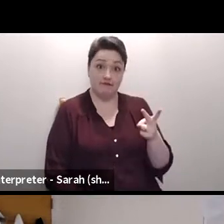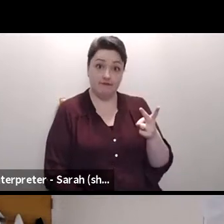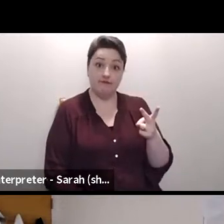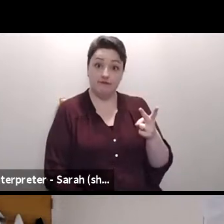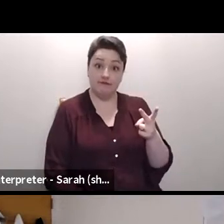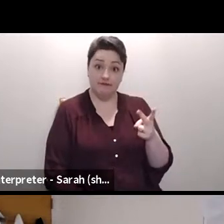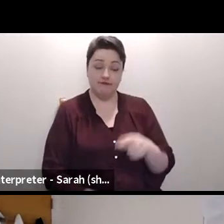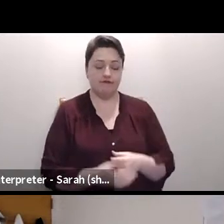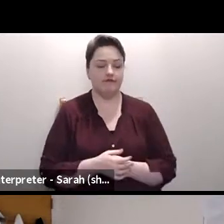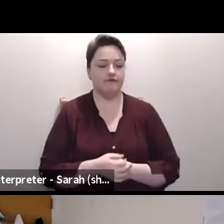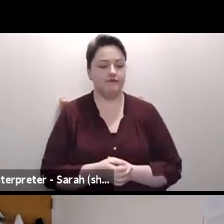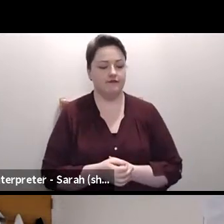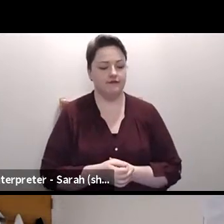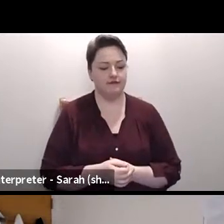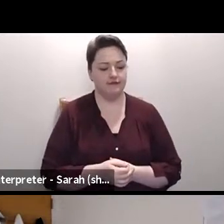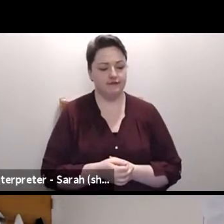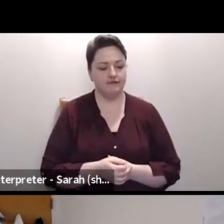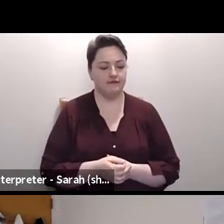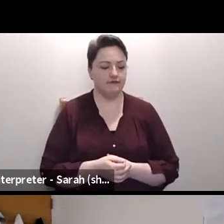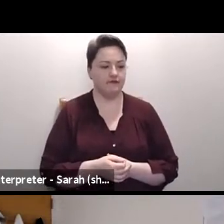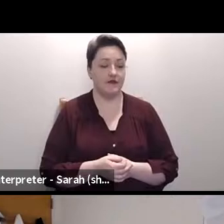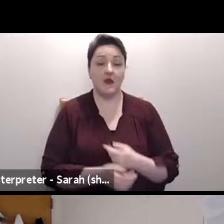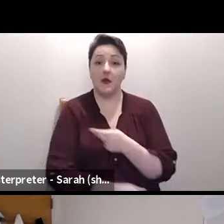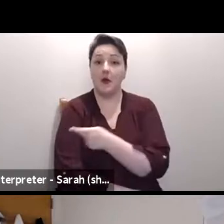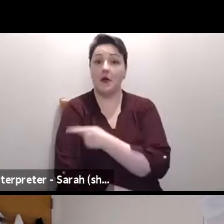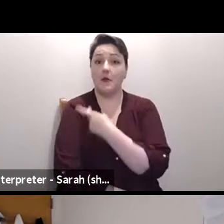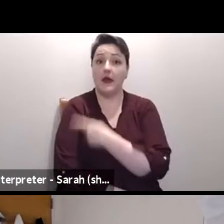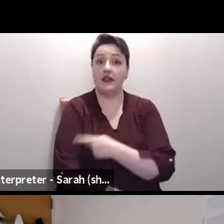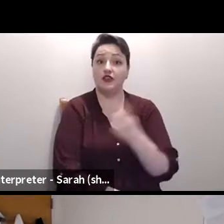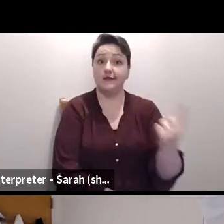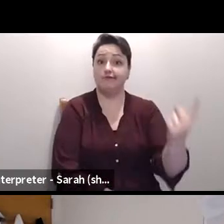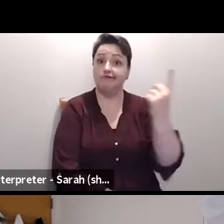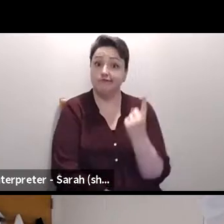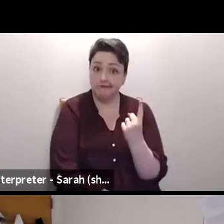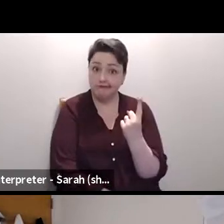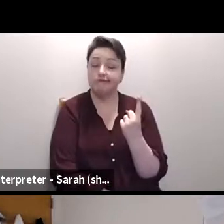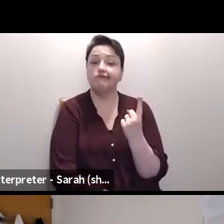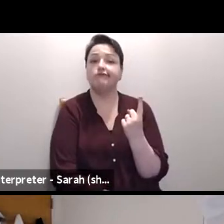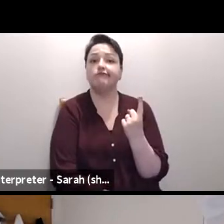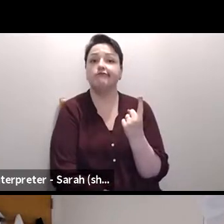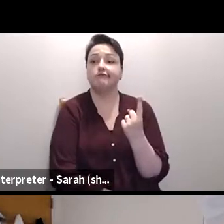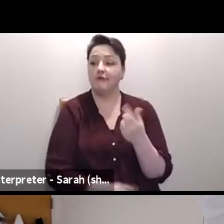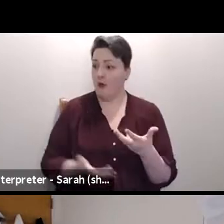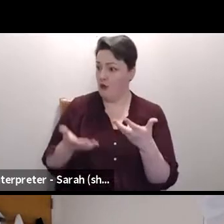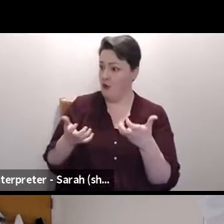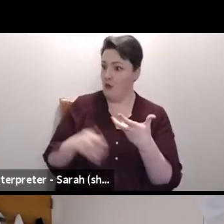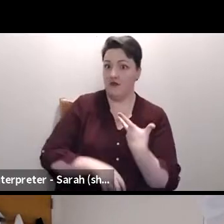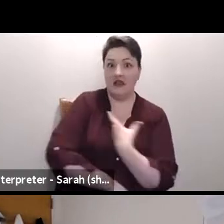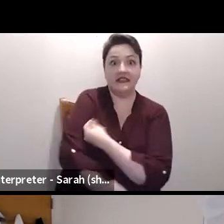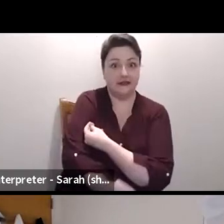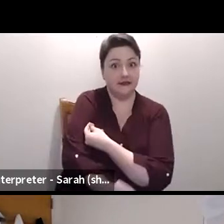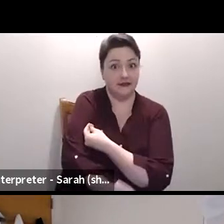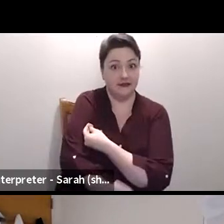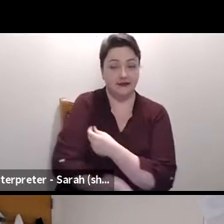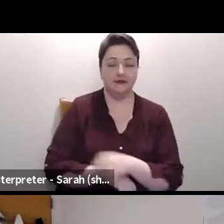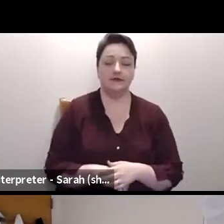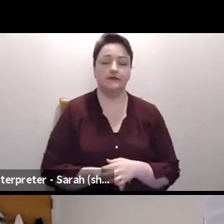is when patients show up and they show up to get vaccinated,